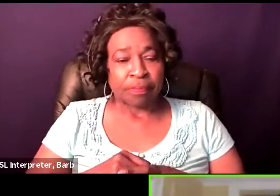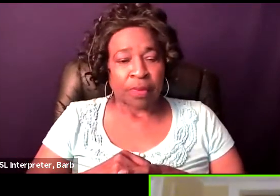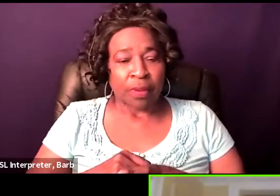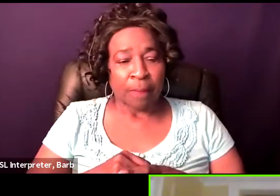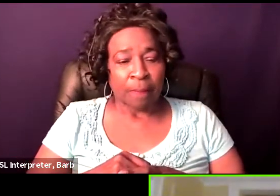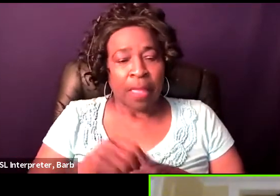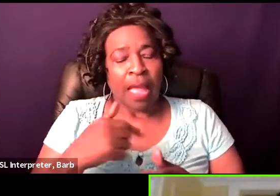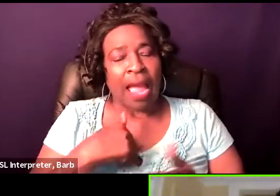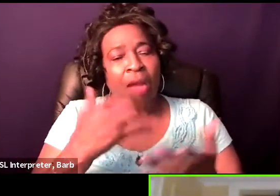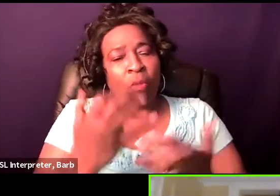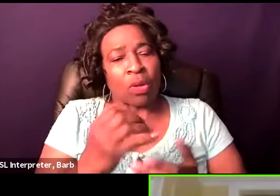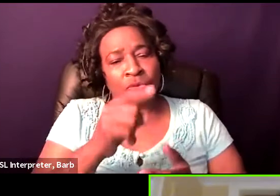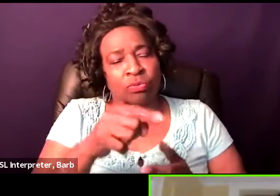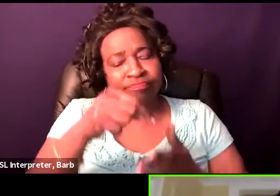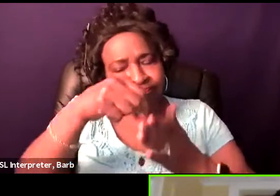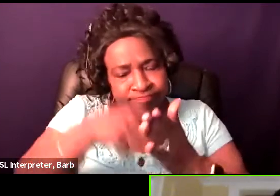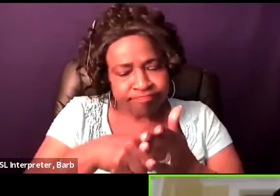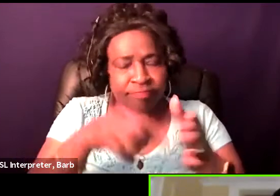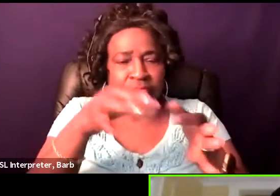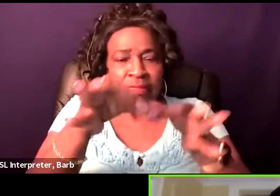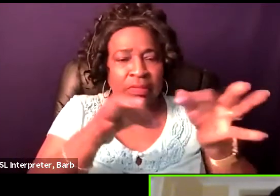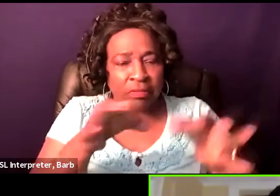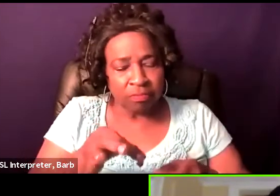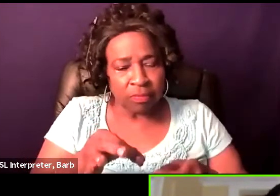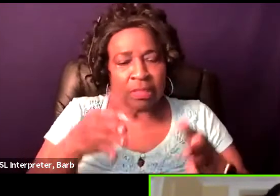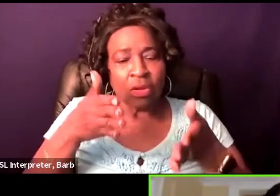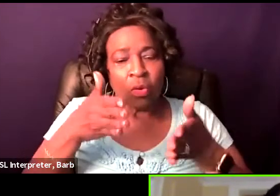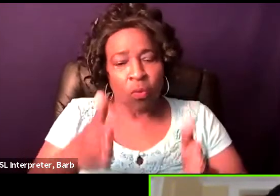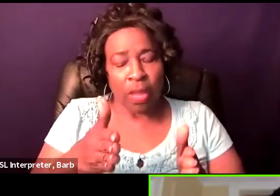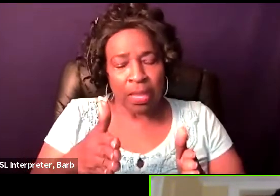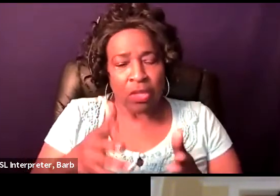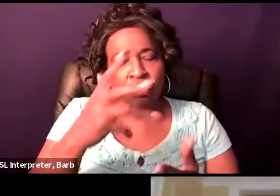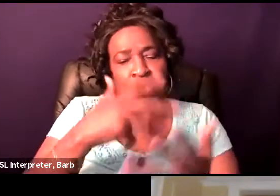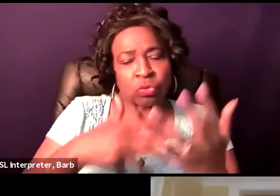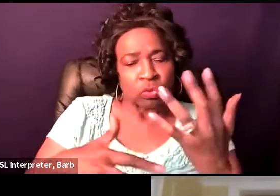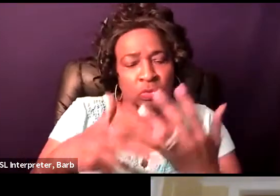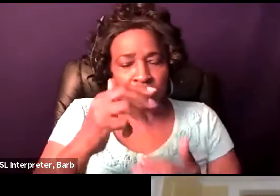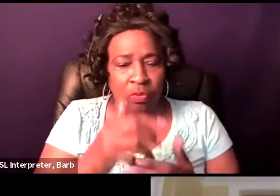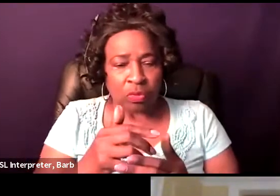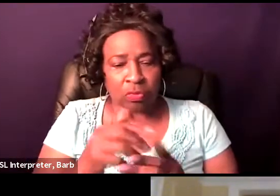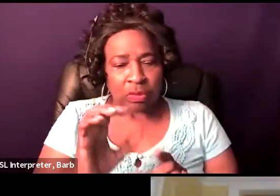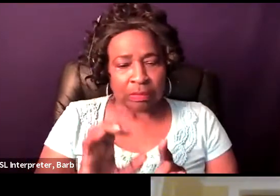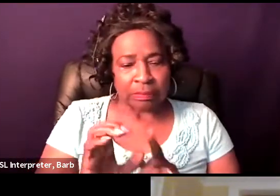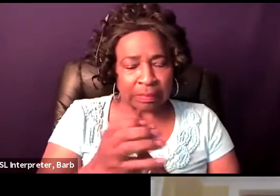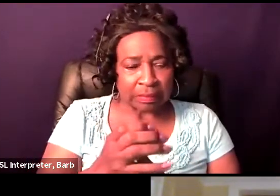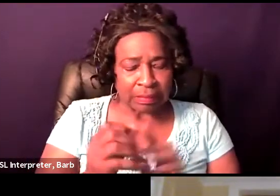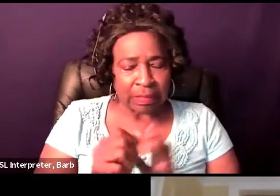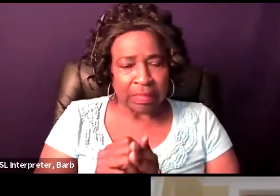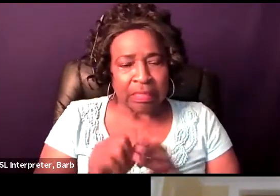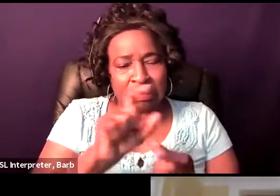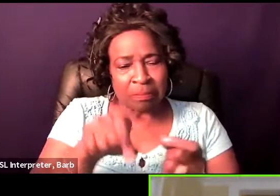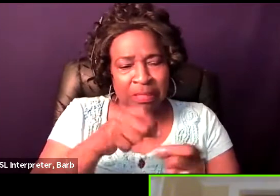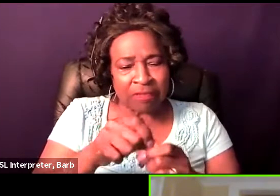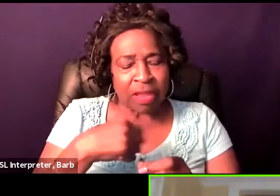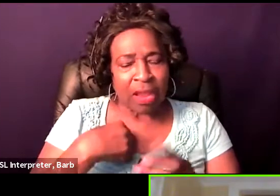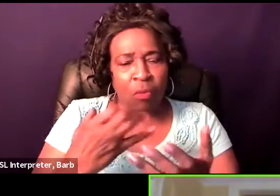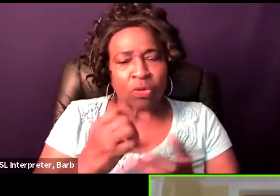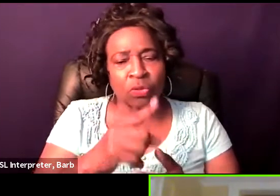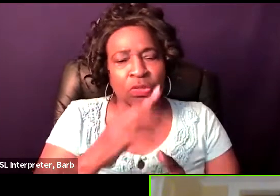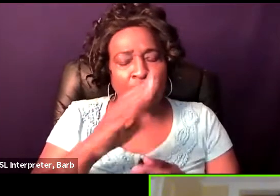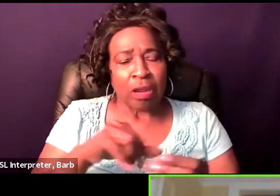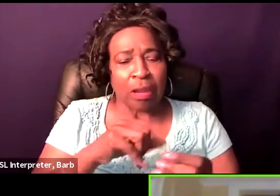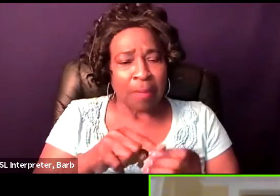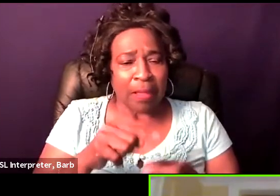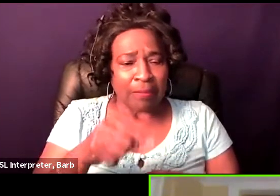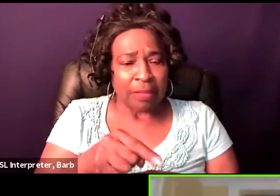I want you to talk a little bit more about some of the ways the social context, but specifically I want you to talk about, if that's possible, the